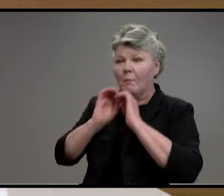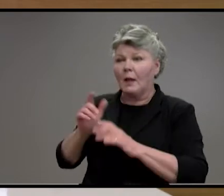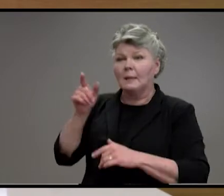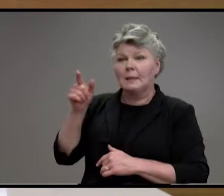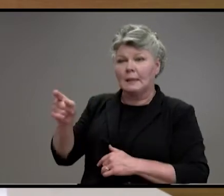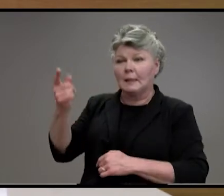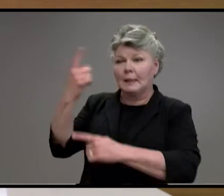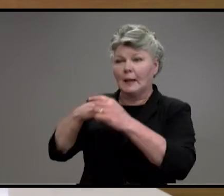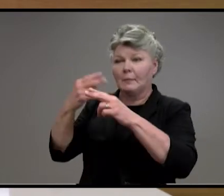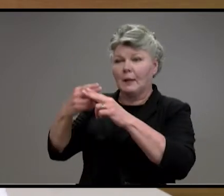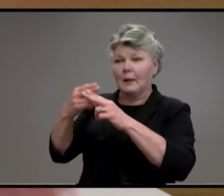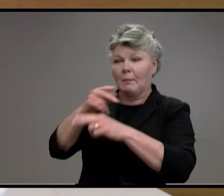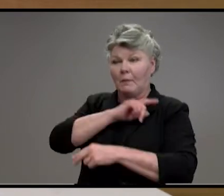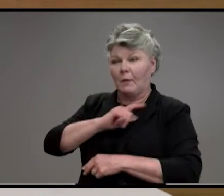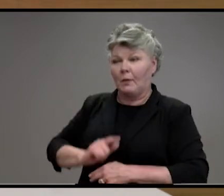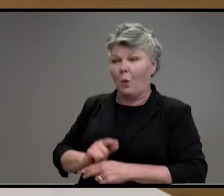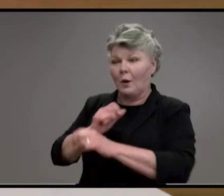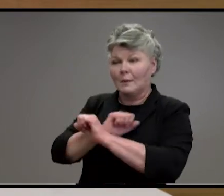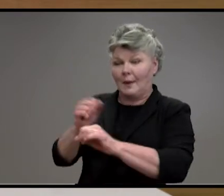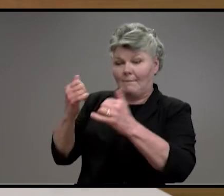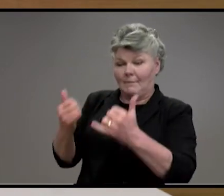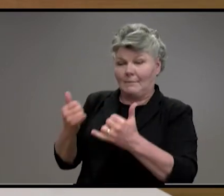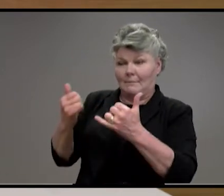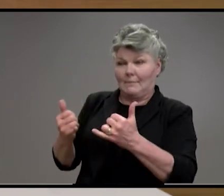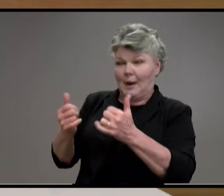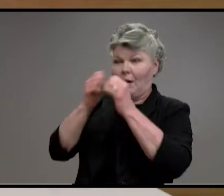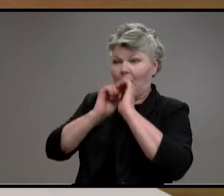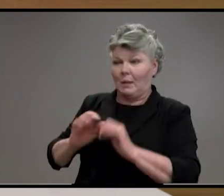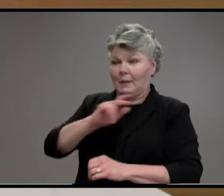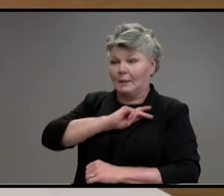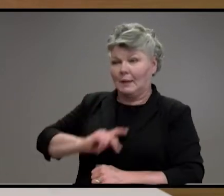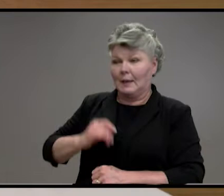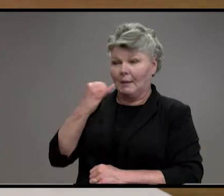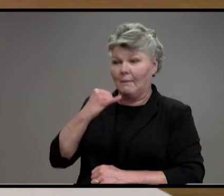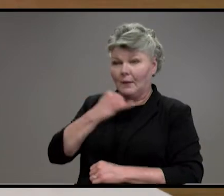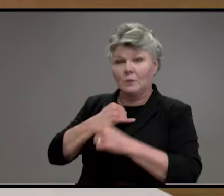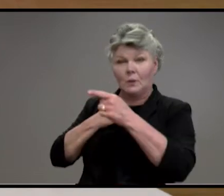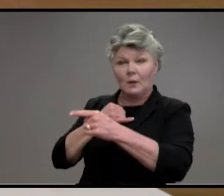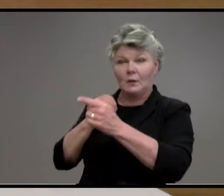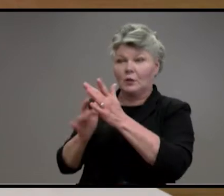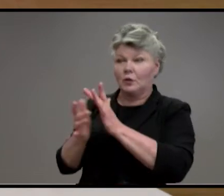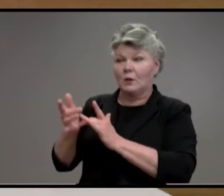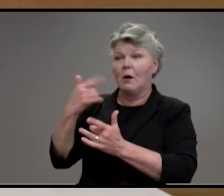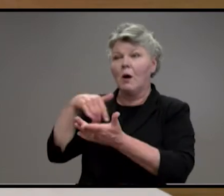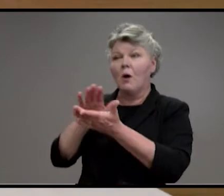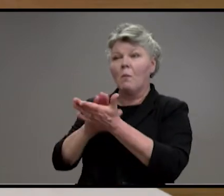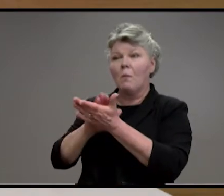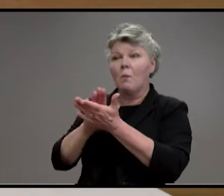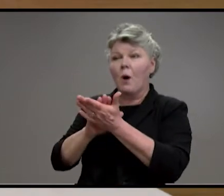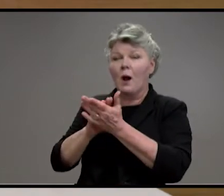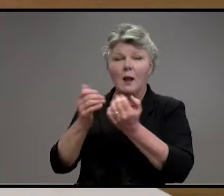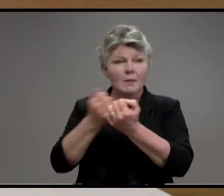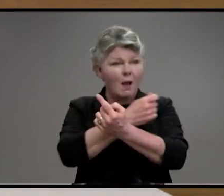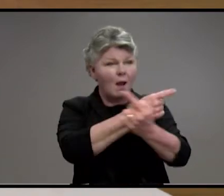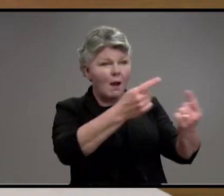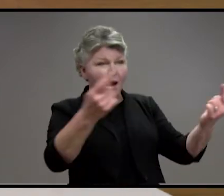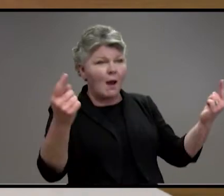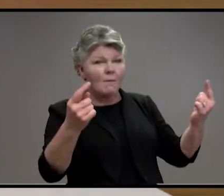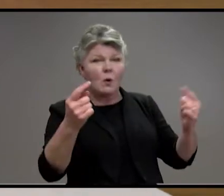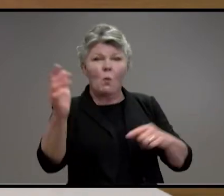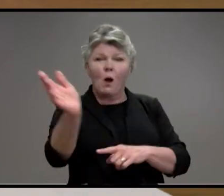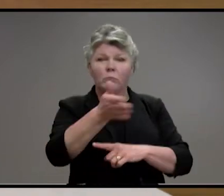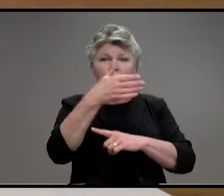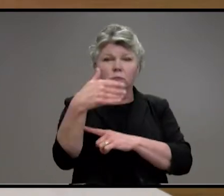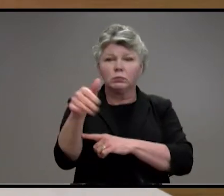who comes in the name of the Lord. Blessed is the King of Israel." Praise fills every mouth, and palm branches line